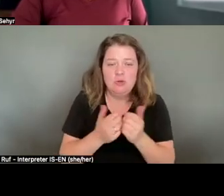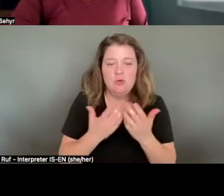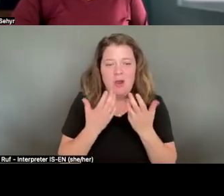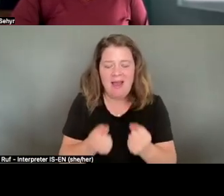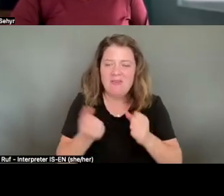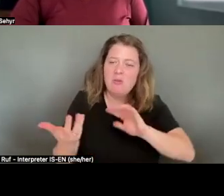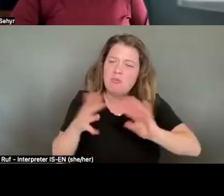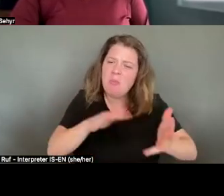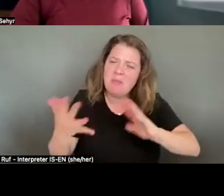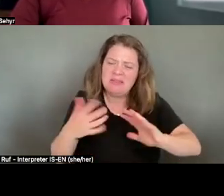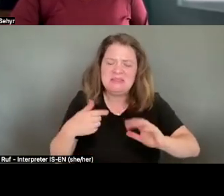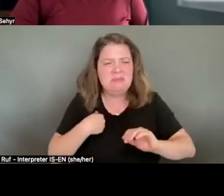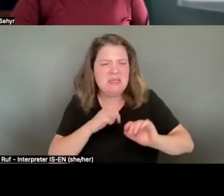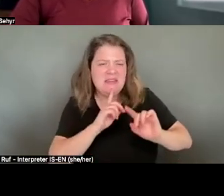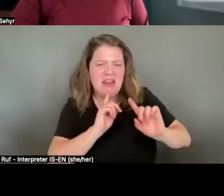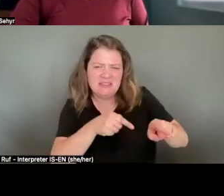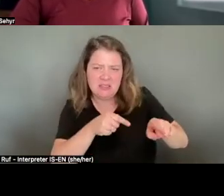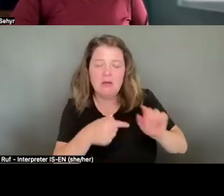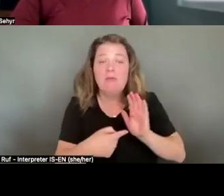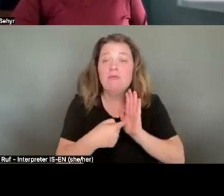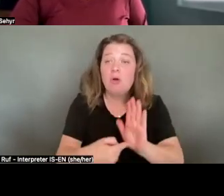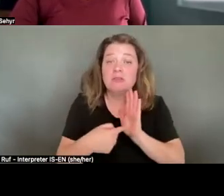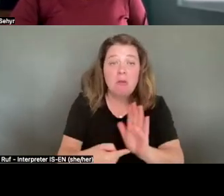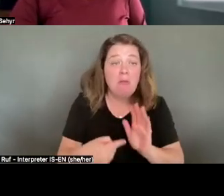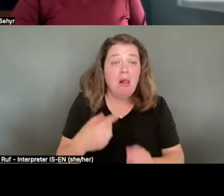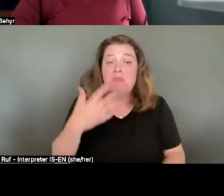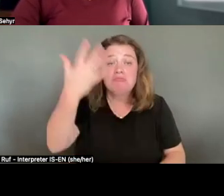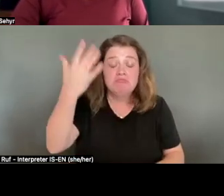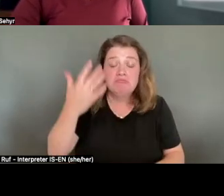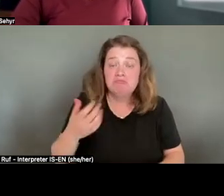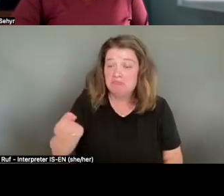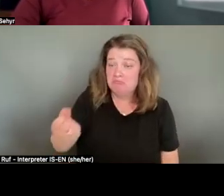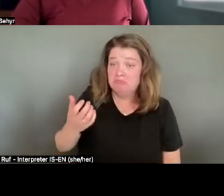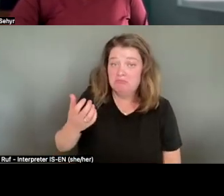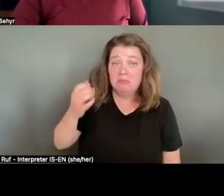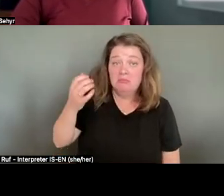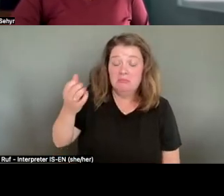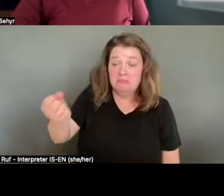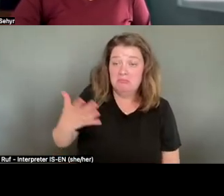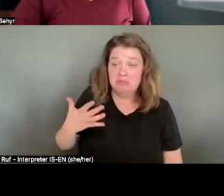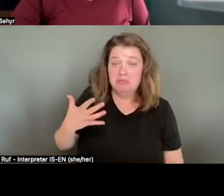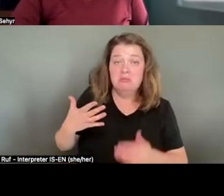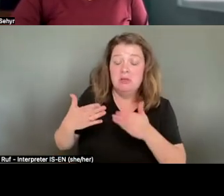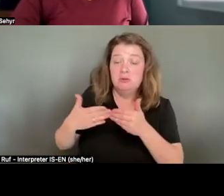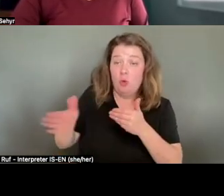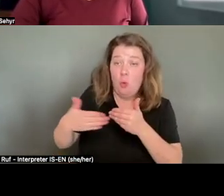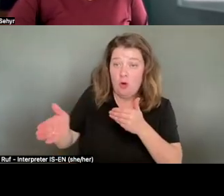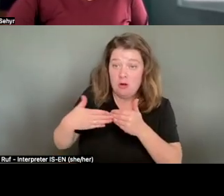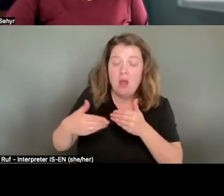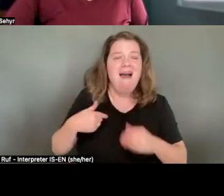a cue. So for example, the likelihood that someone will respond with knock to the cue sign door.